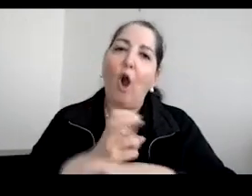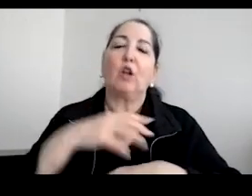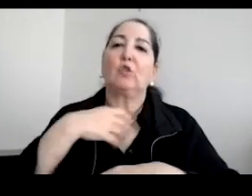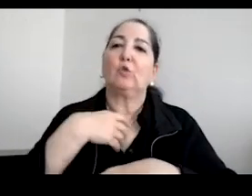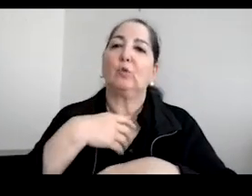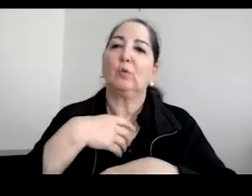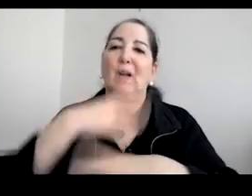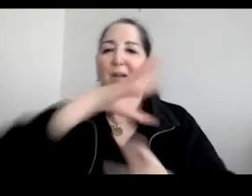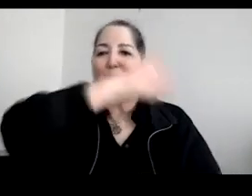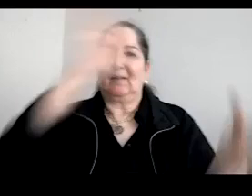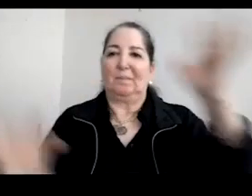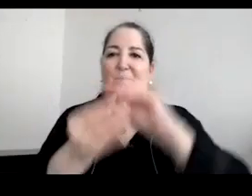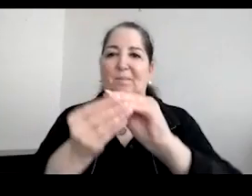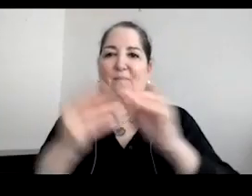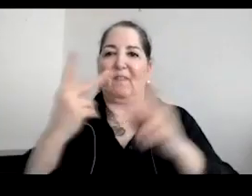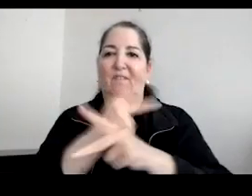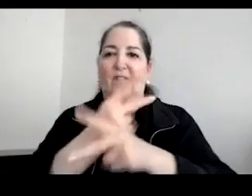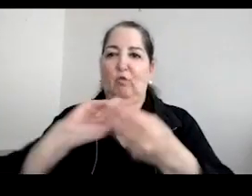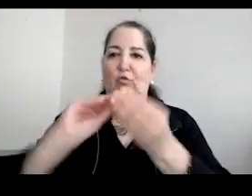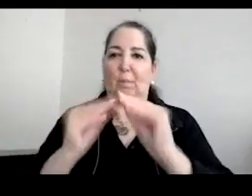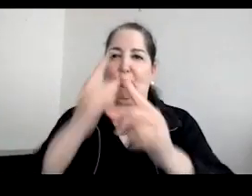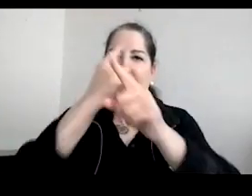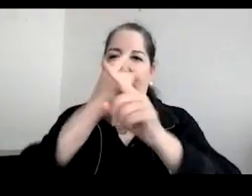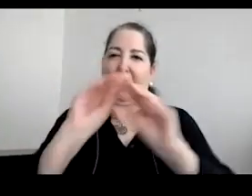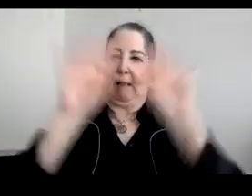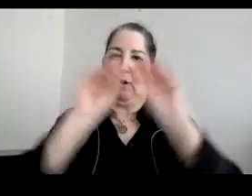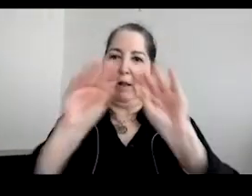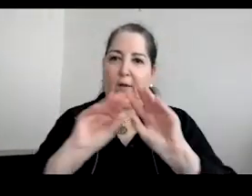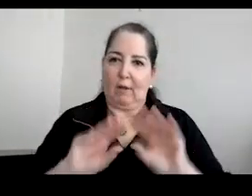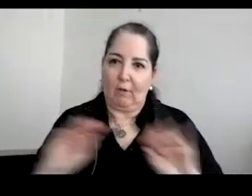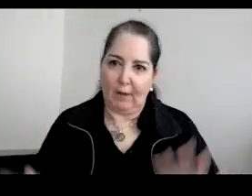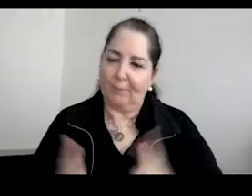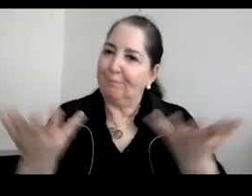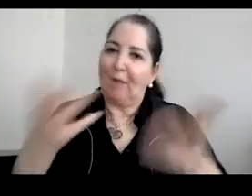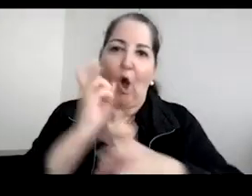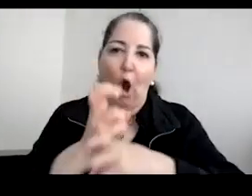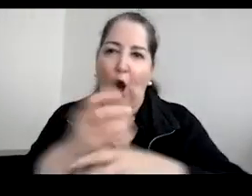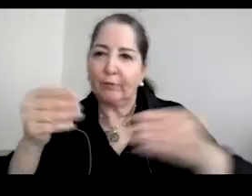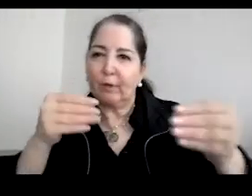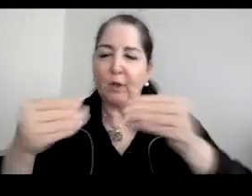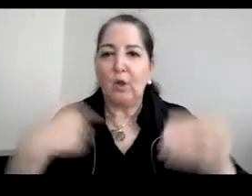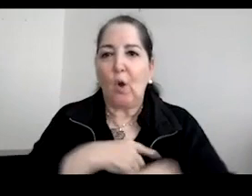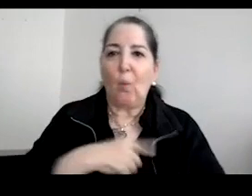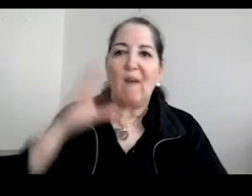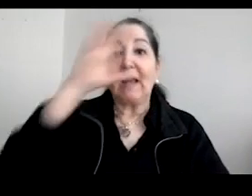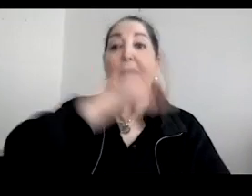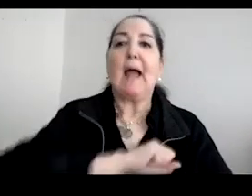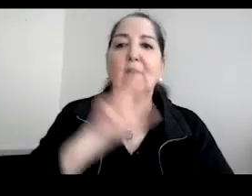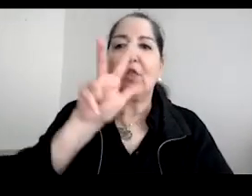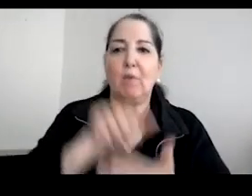here tell a very consistent story. Now, we can see in this